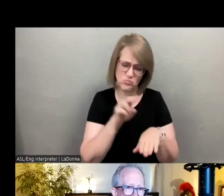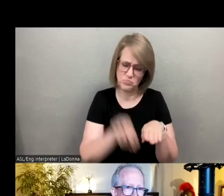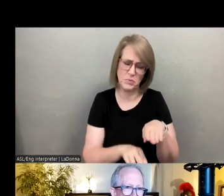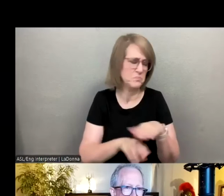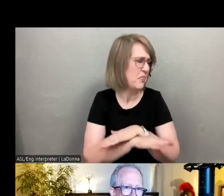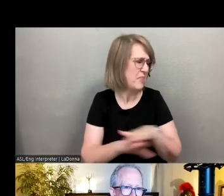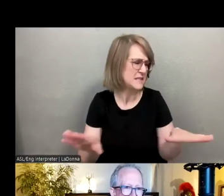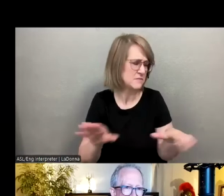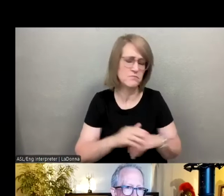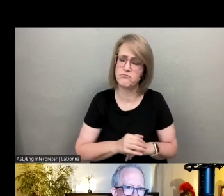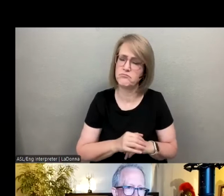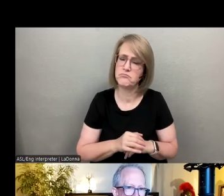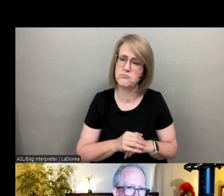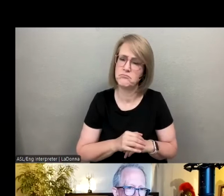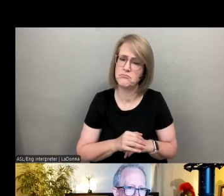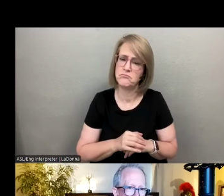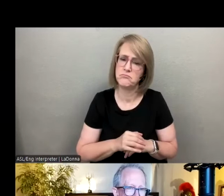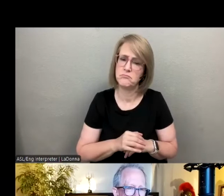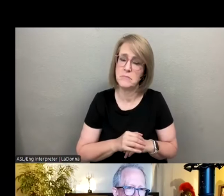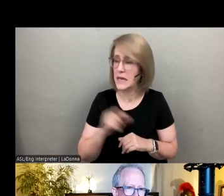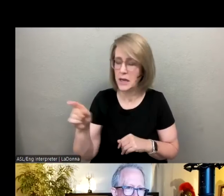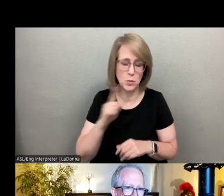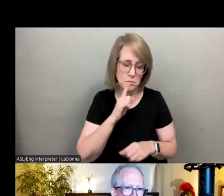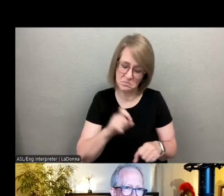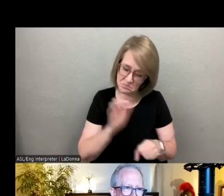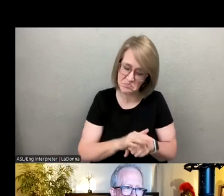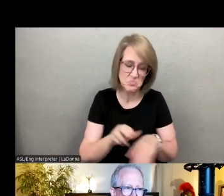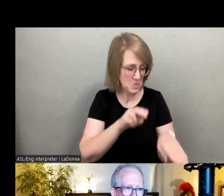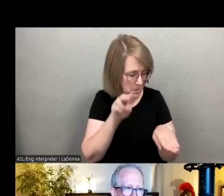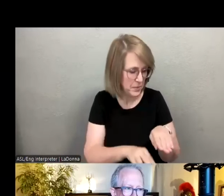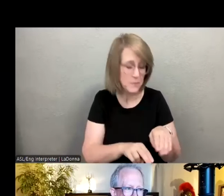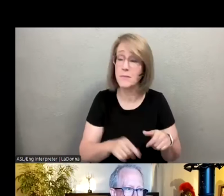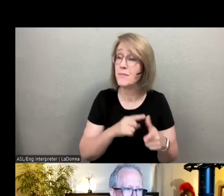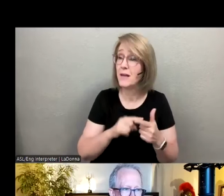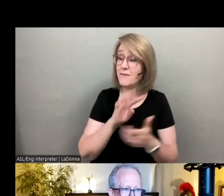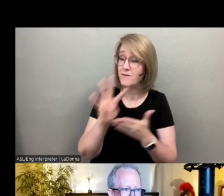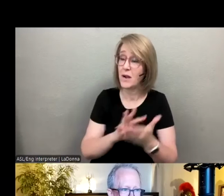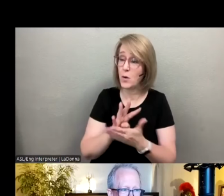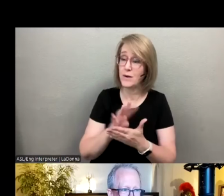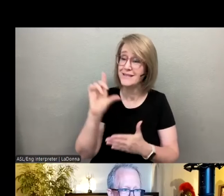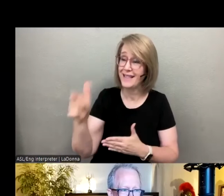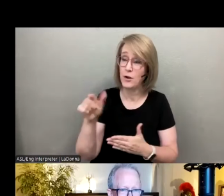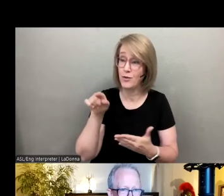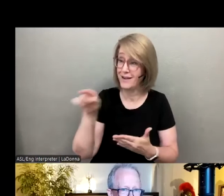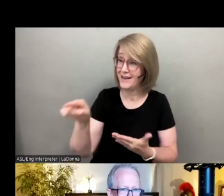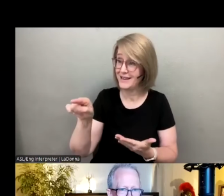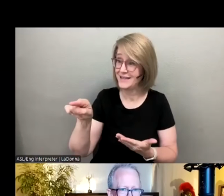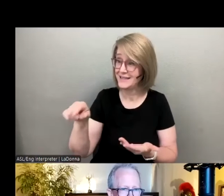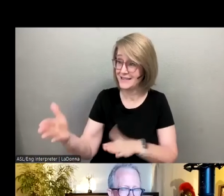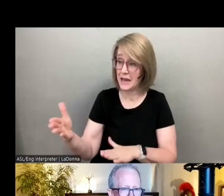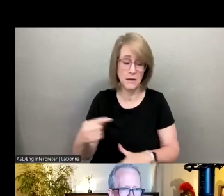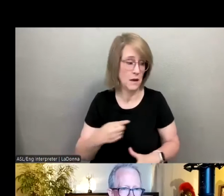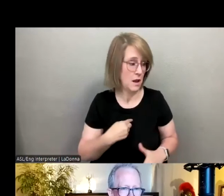food. And he was sure of it. And then 4 hours later, he's dead and I'm alive. And I'm going,